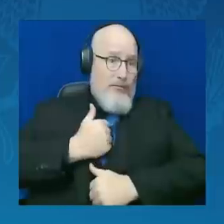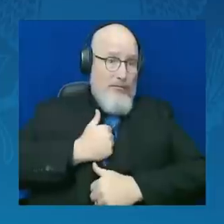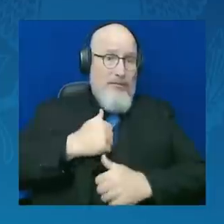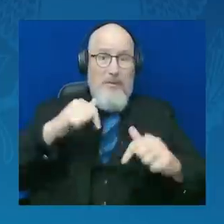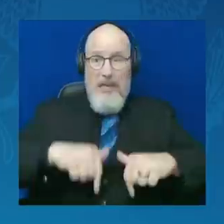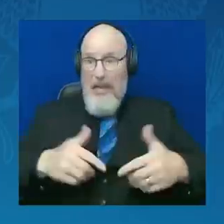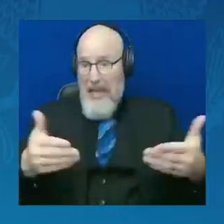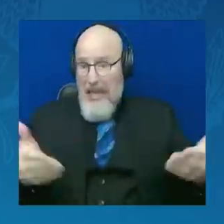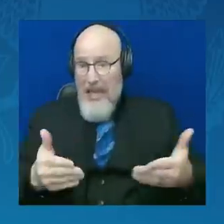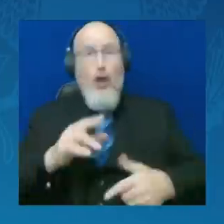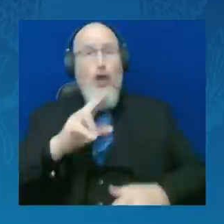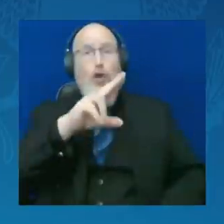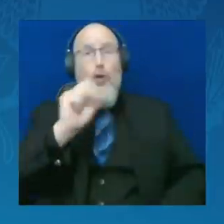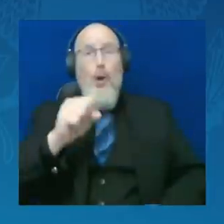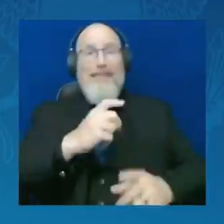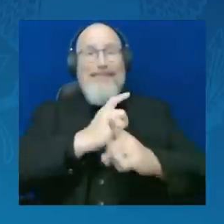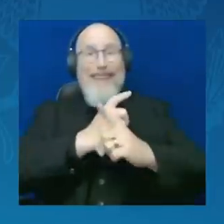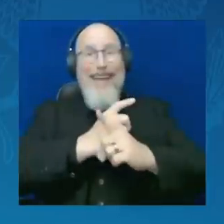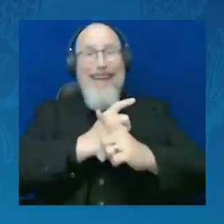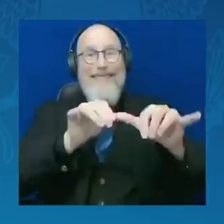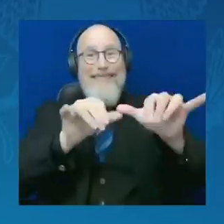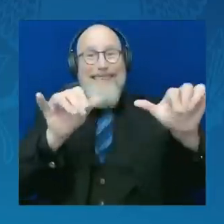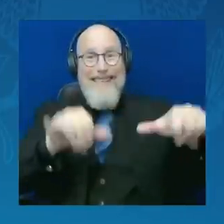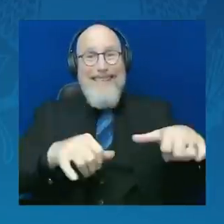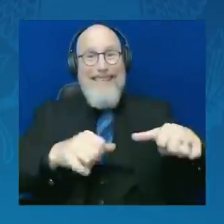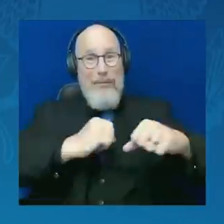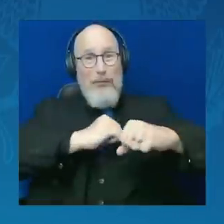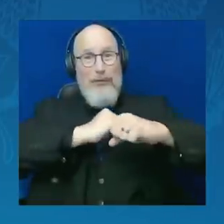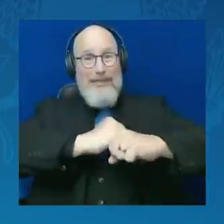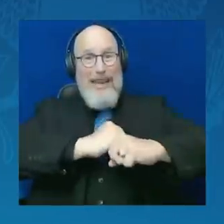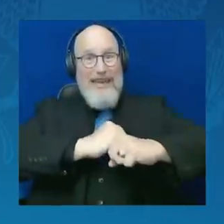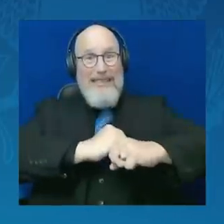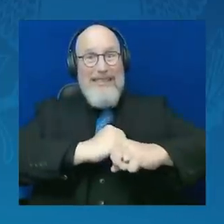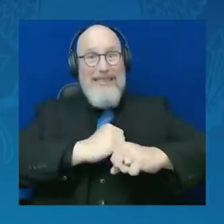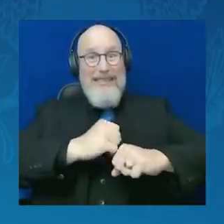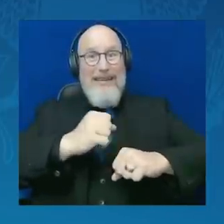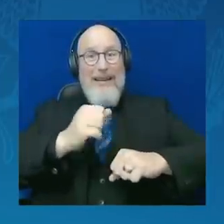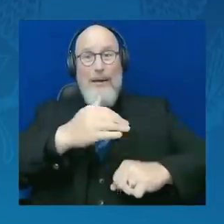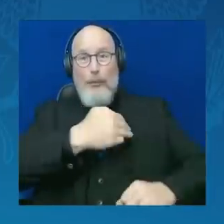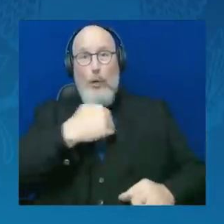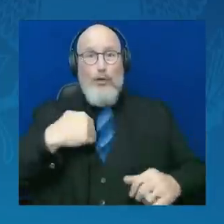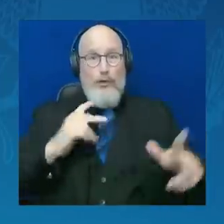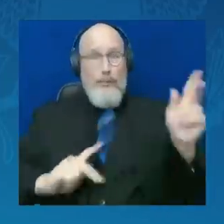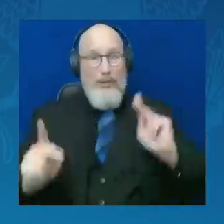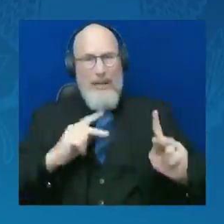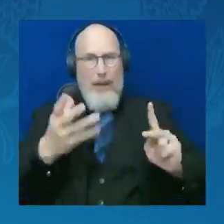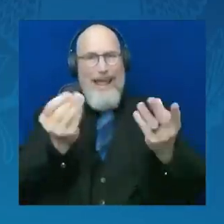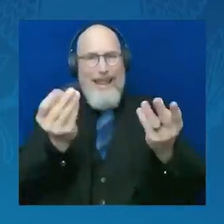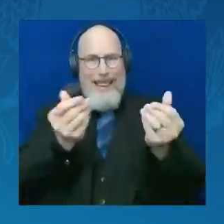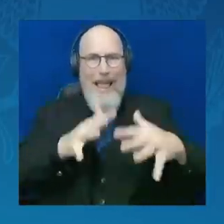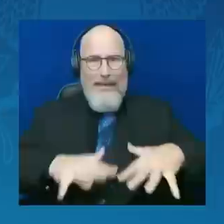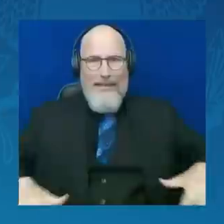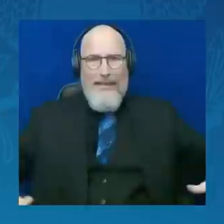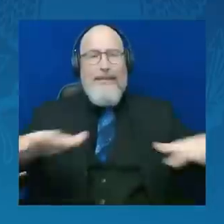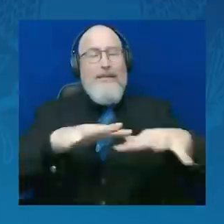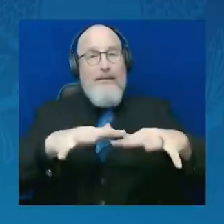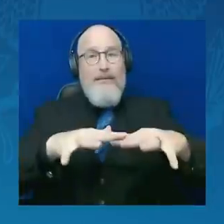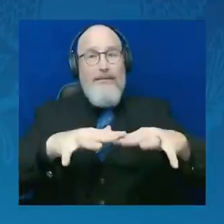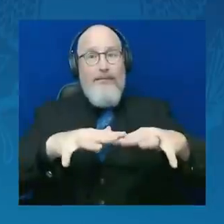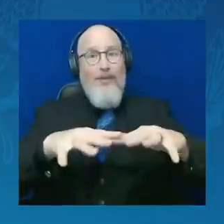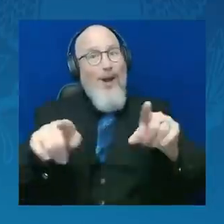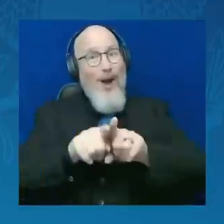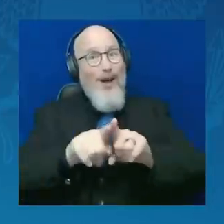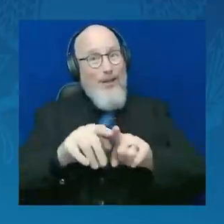land, we also have with us here today the political representation, the top